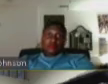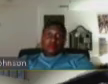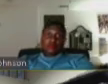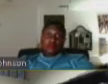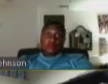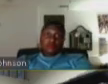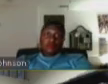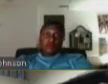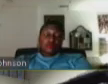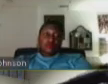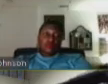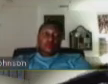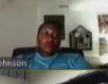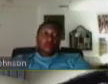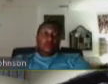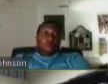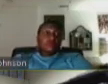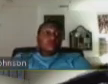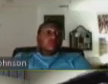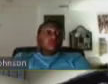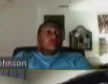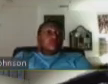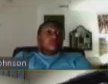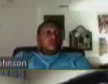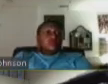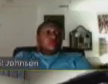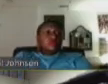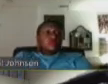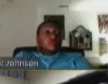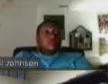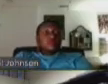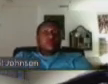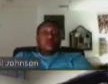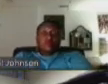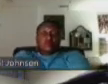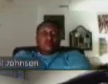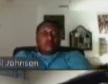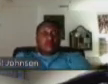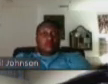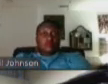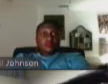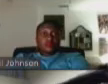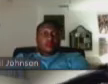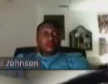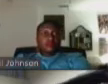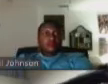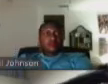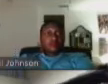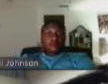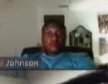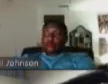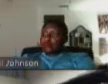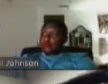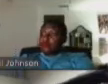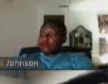facility, as well as the fee letter. All right, thank you, Mr. Benton. Are there any questions from the commission, or is there a motion?